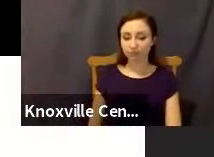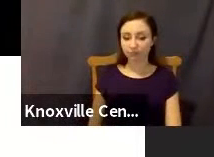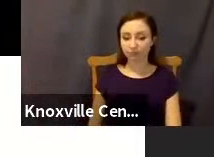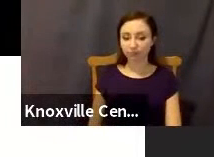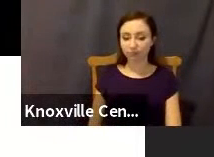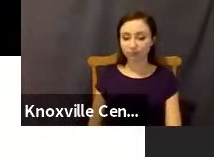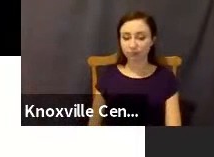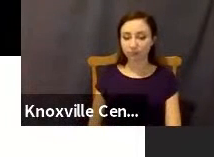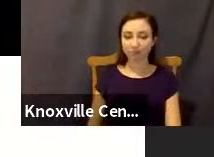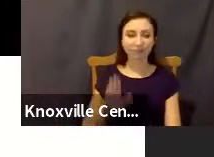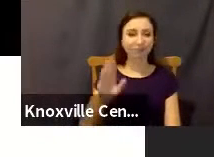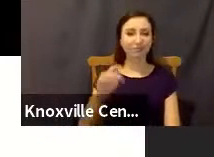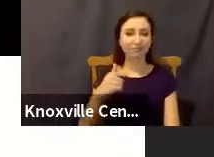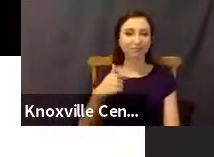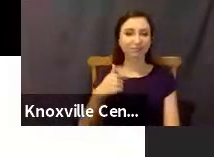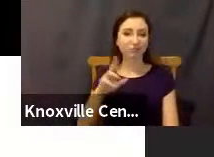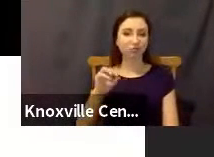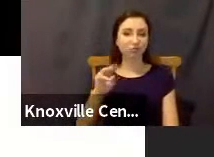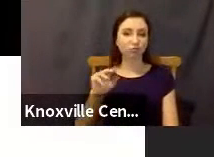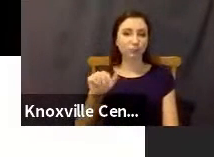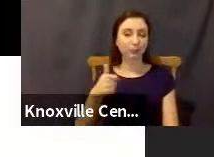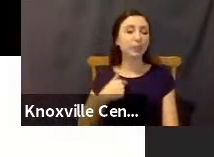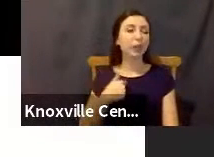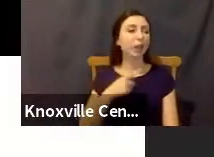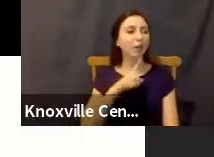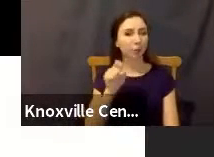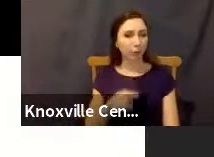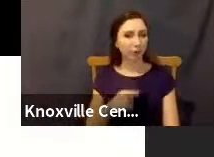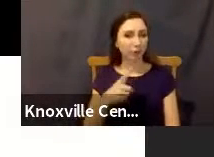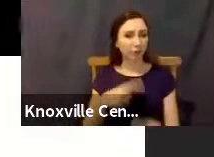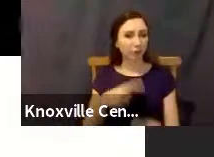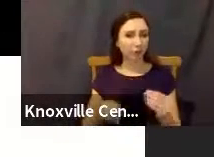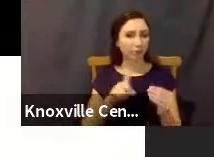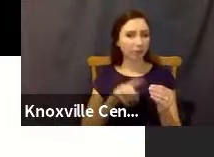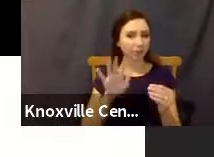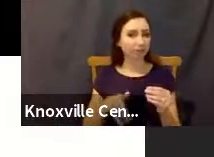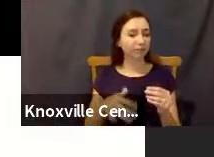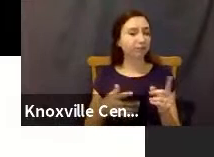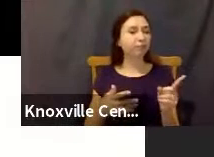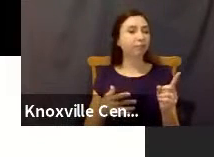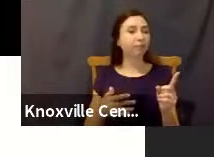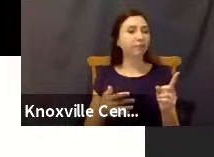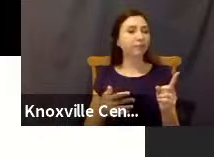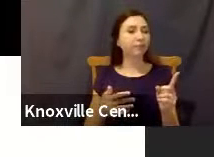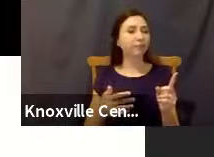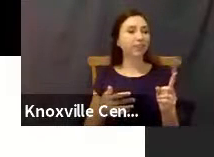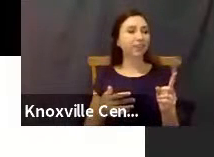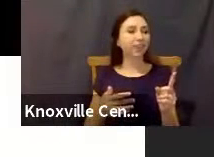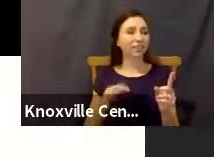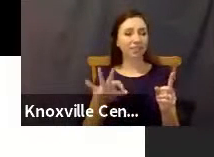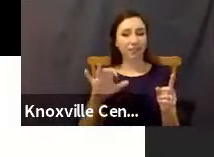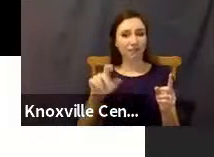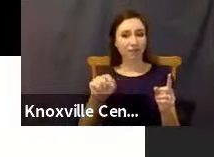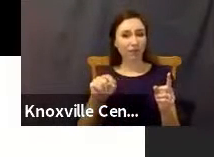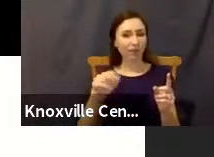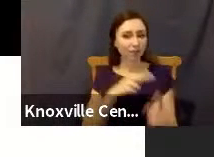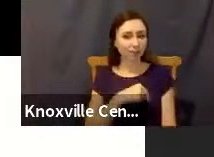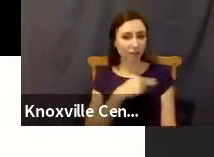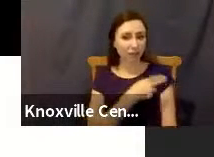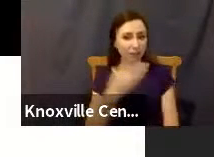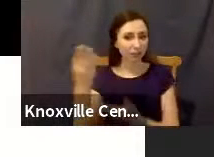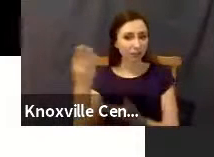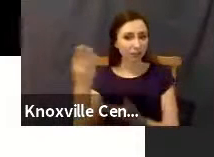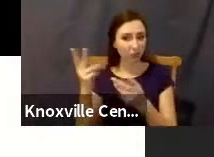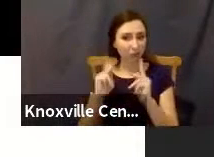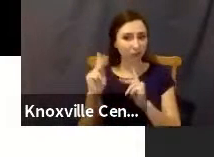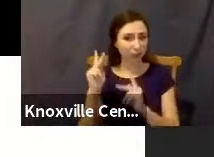This is Ani Roma. I have a question about that then. Does the fact that our hospitals serve people, citizens